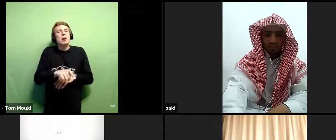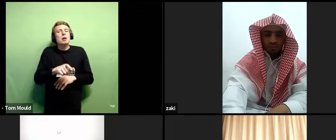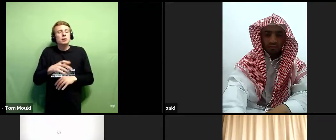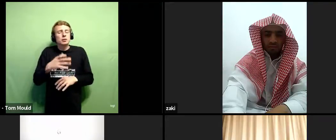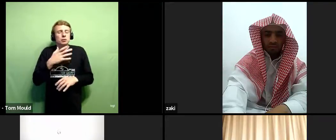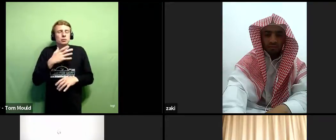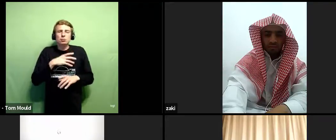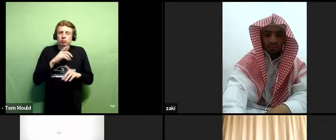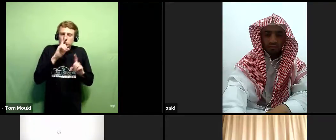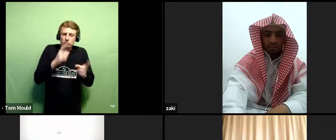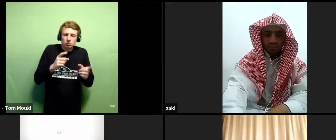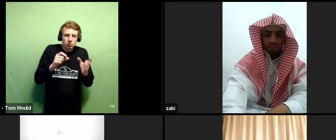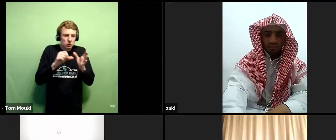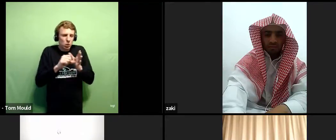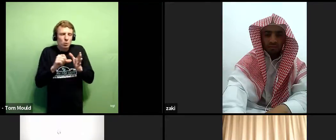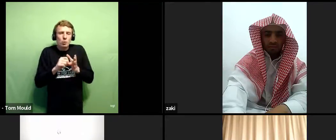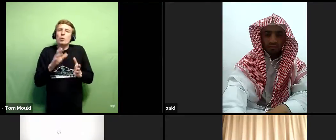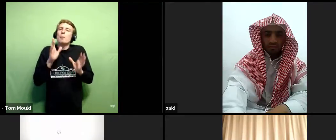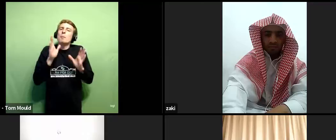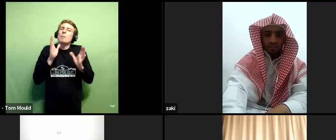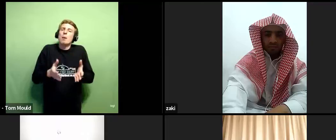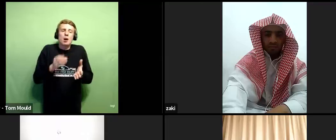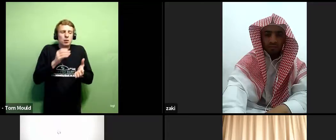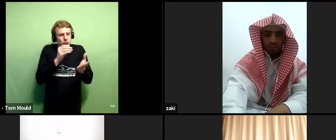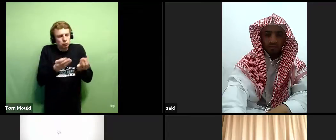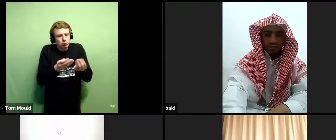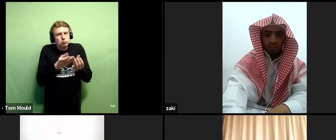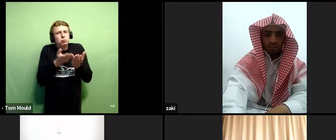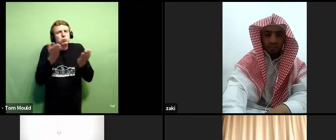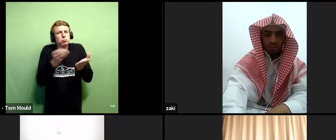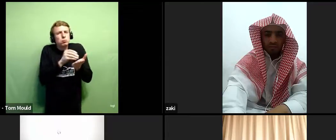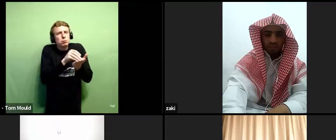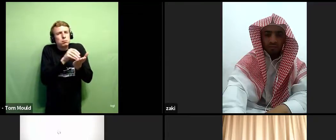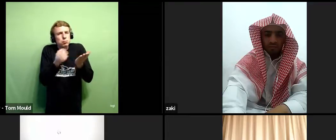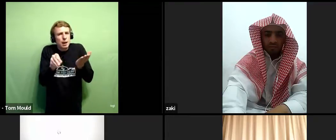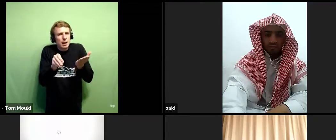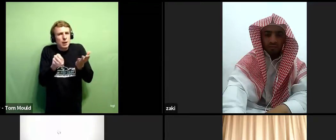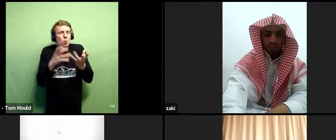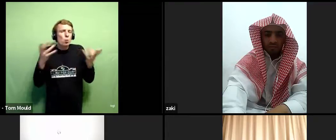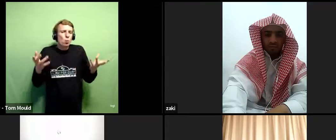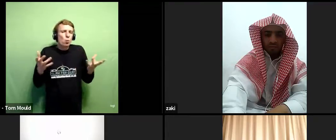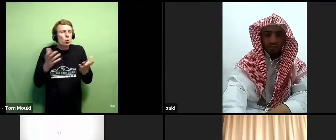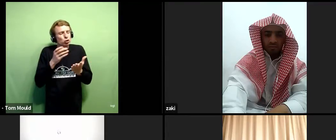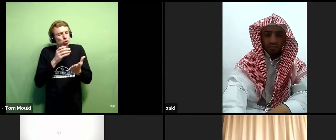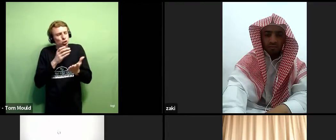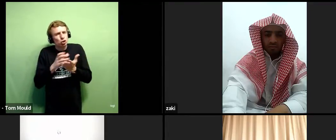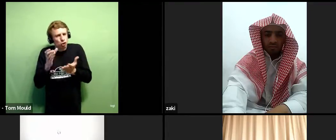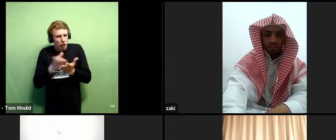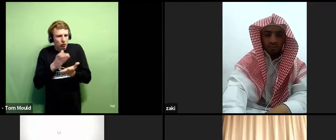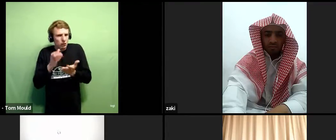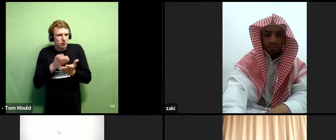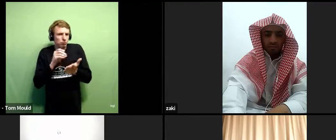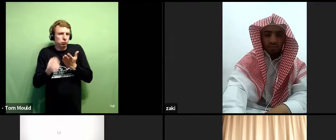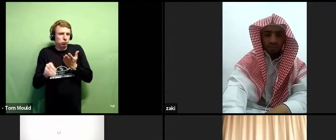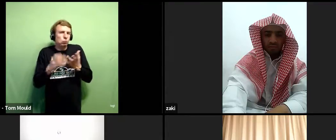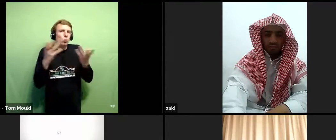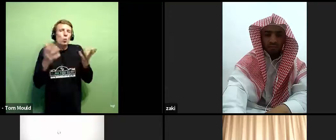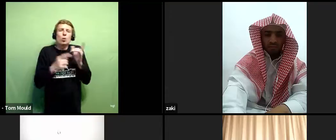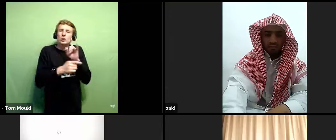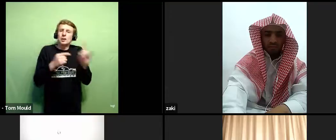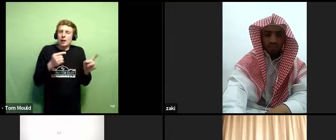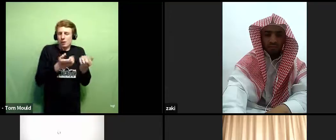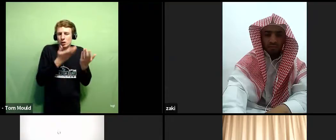for 3 days or giving charity or offering sacrifice. Then if you are in safety,